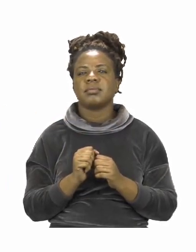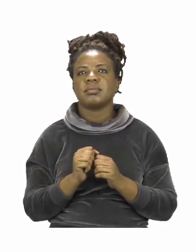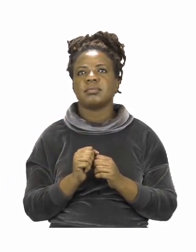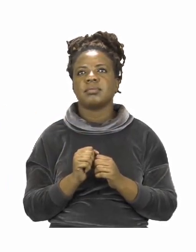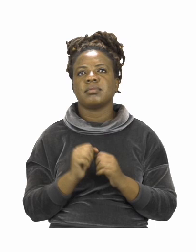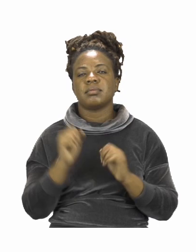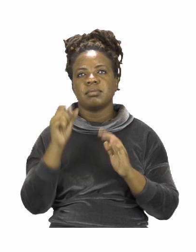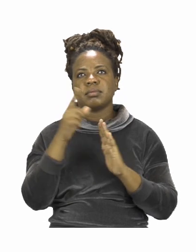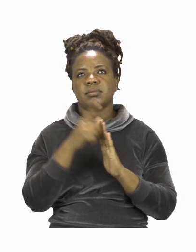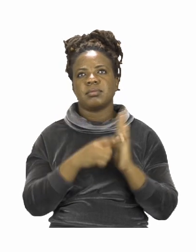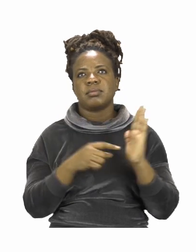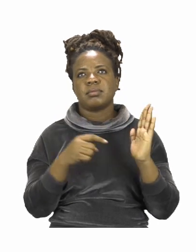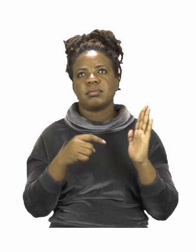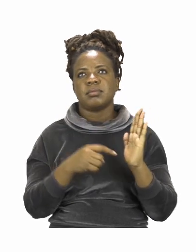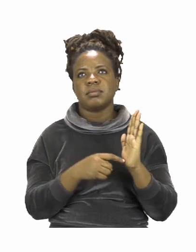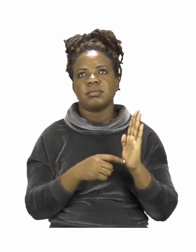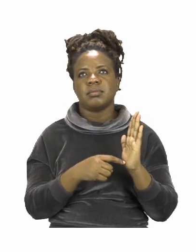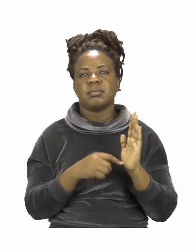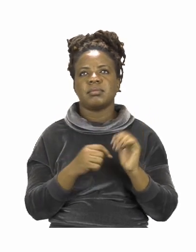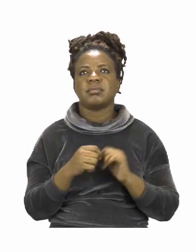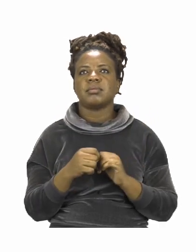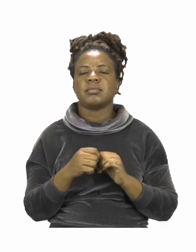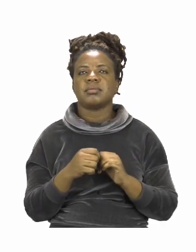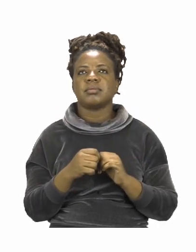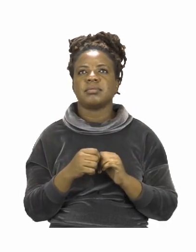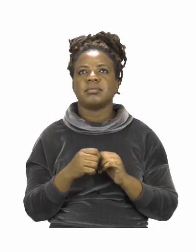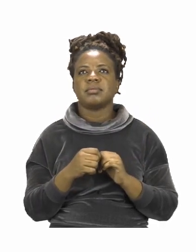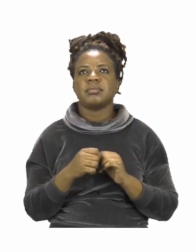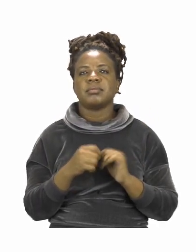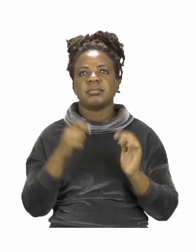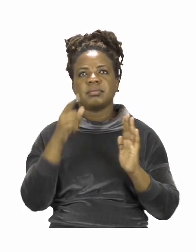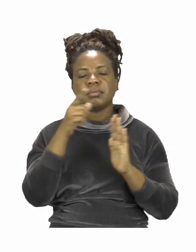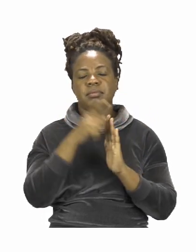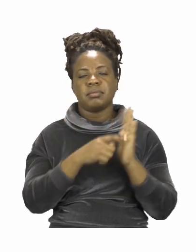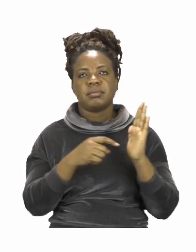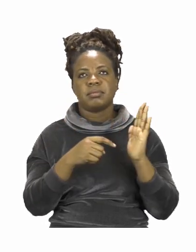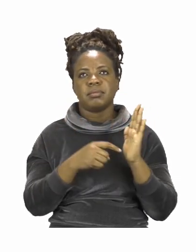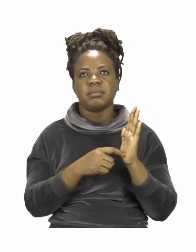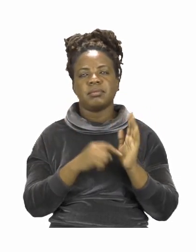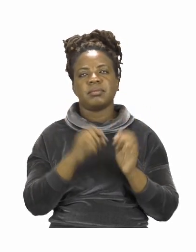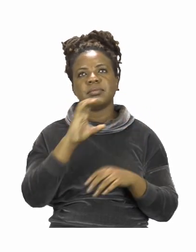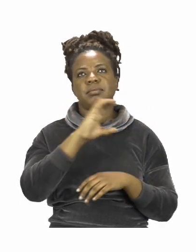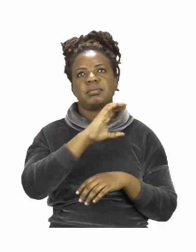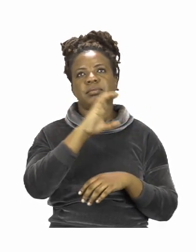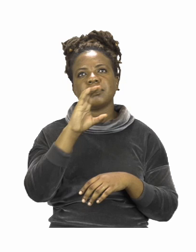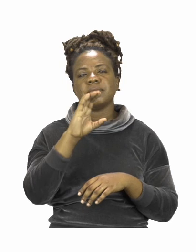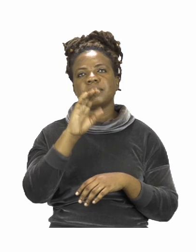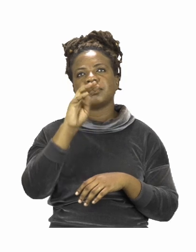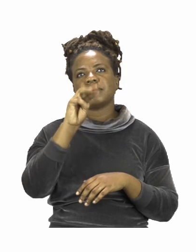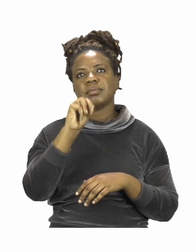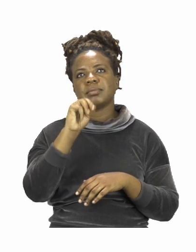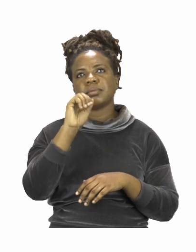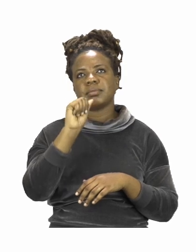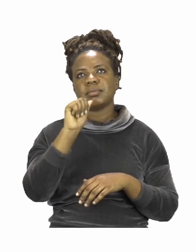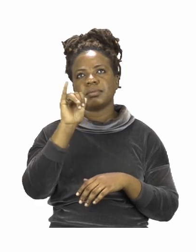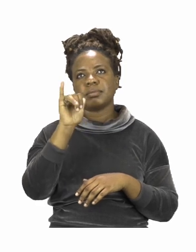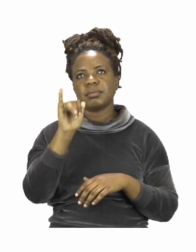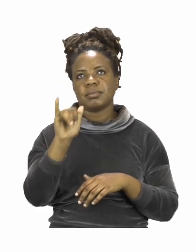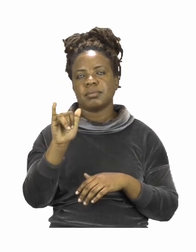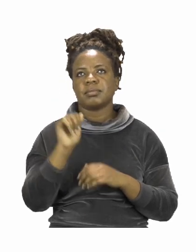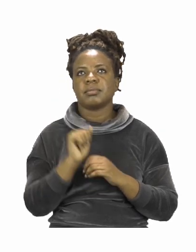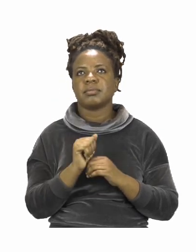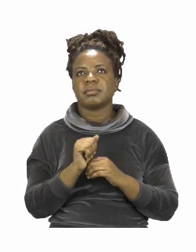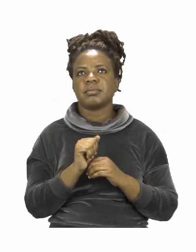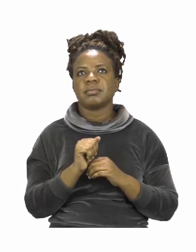the calendar, and this calendar is for the month of May. You can see that we